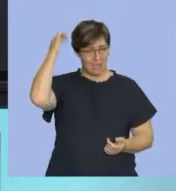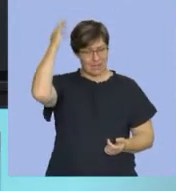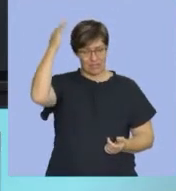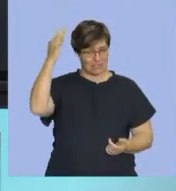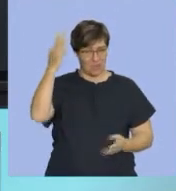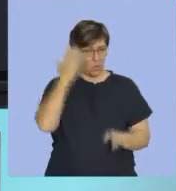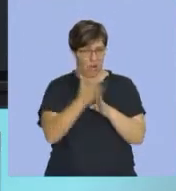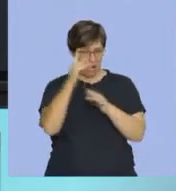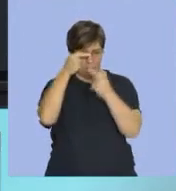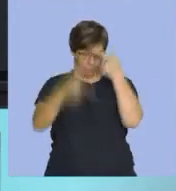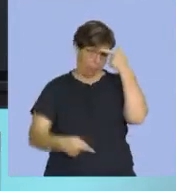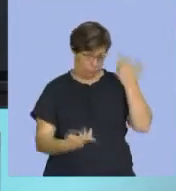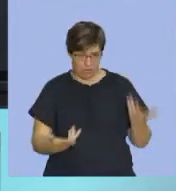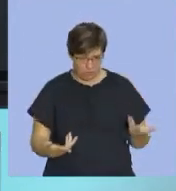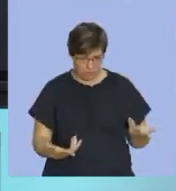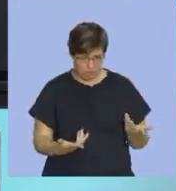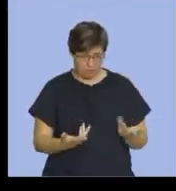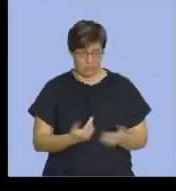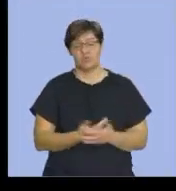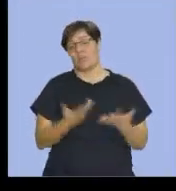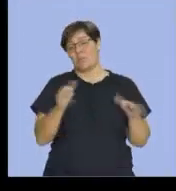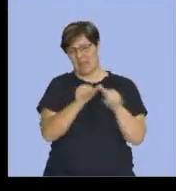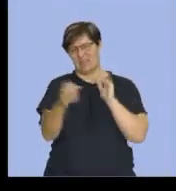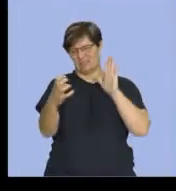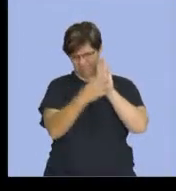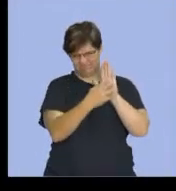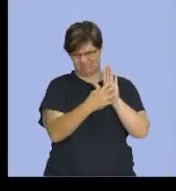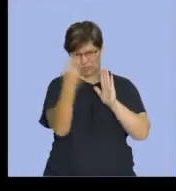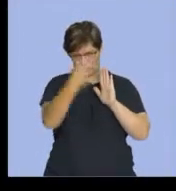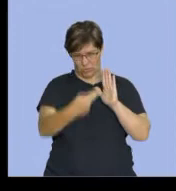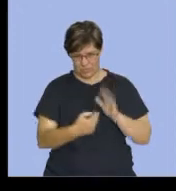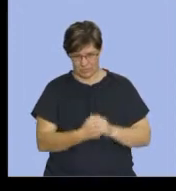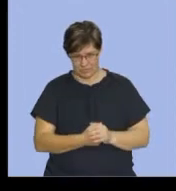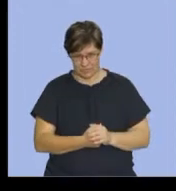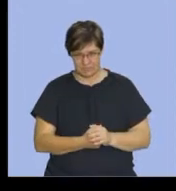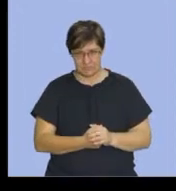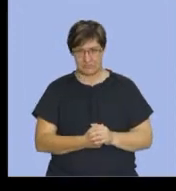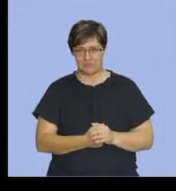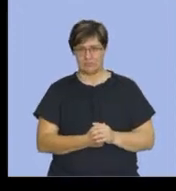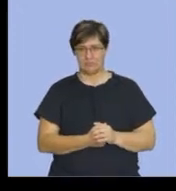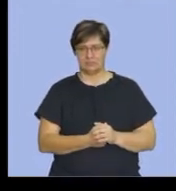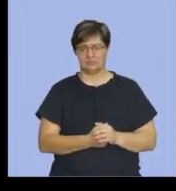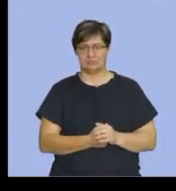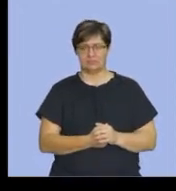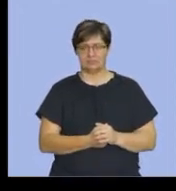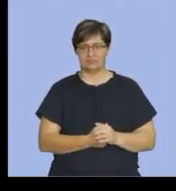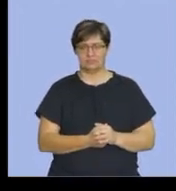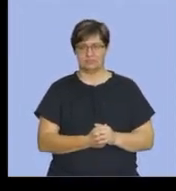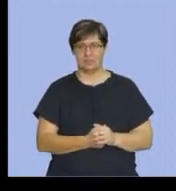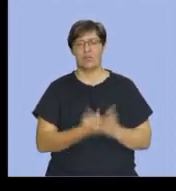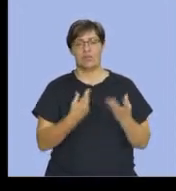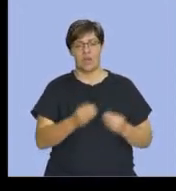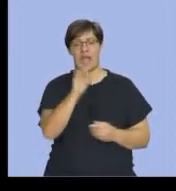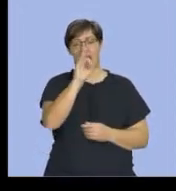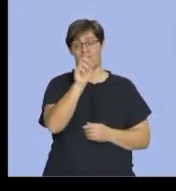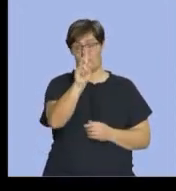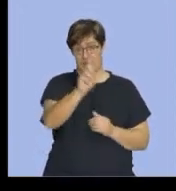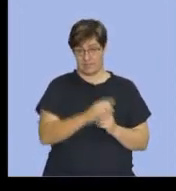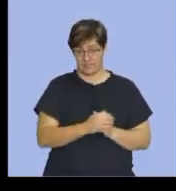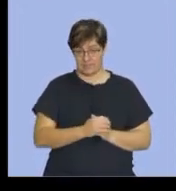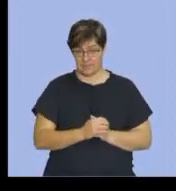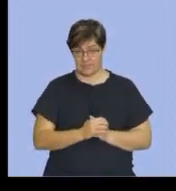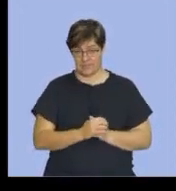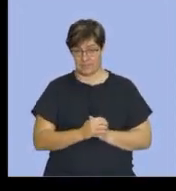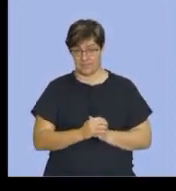our imagination doesn't work so well. Okay, so let's go back here. Let's do F1,